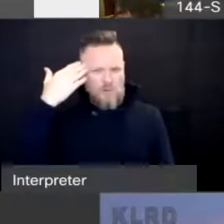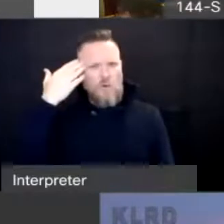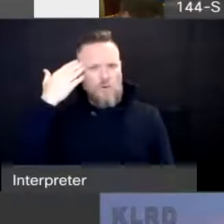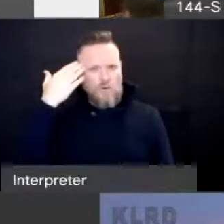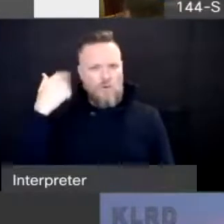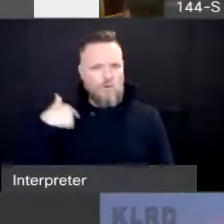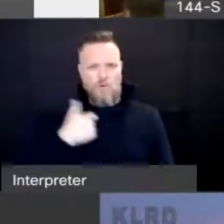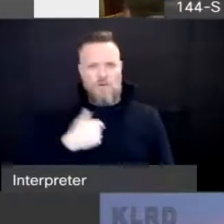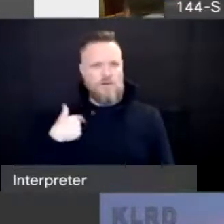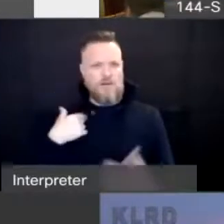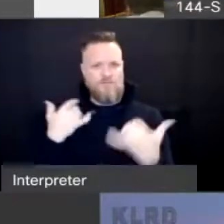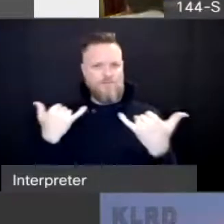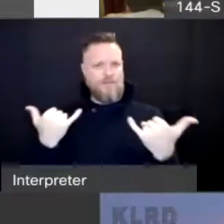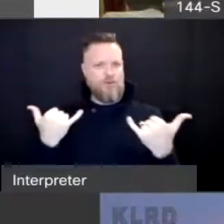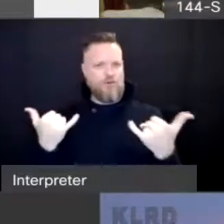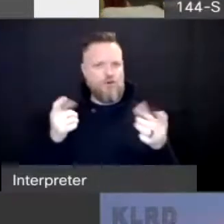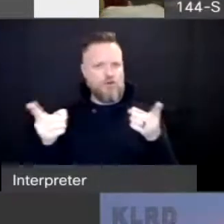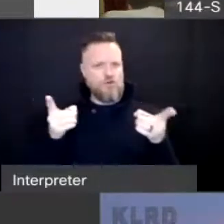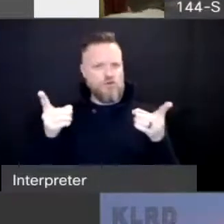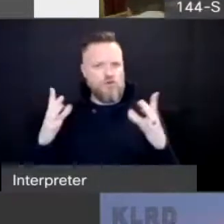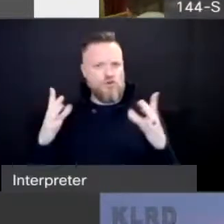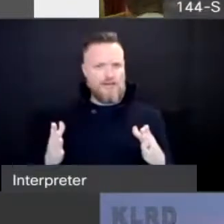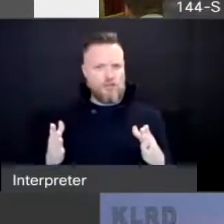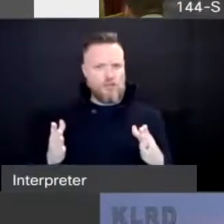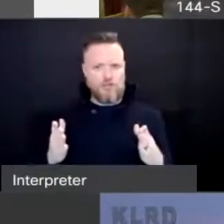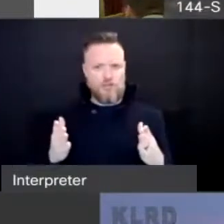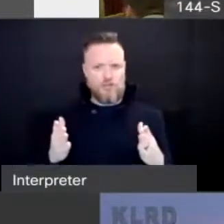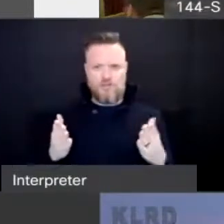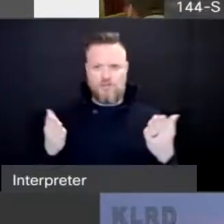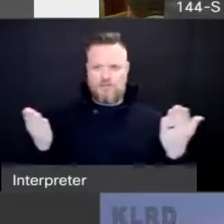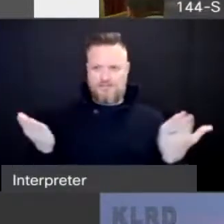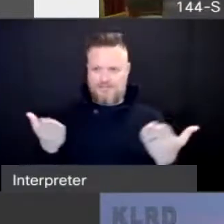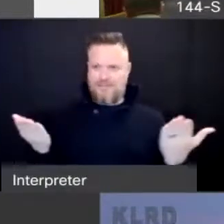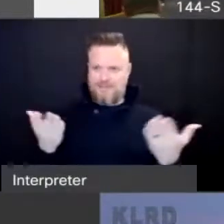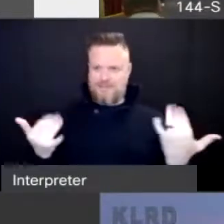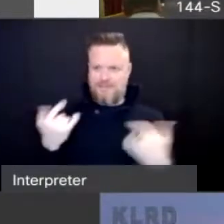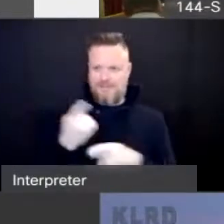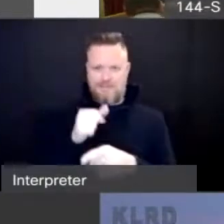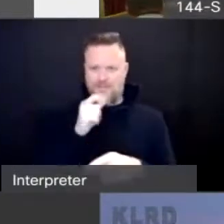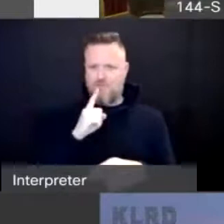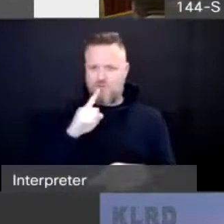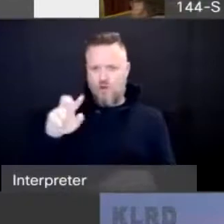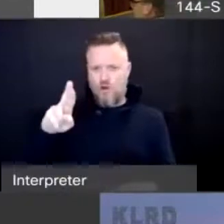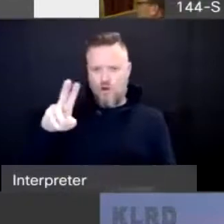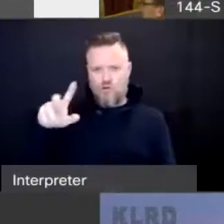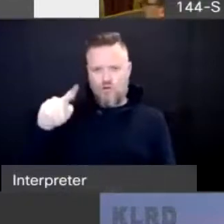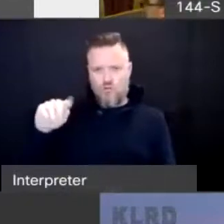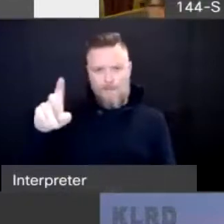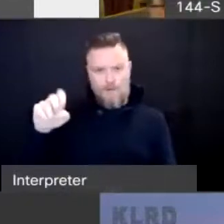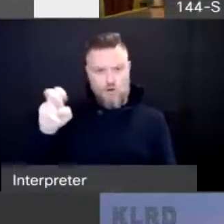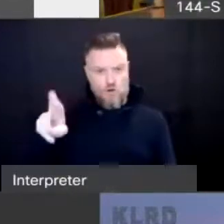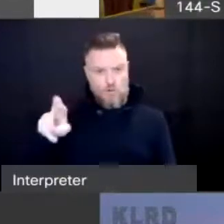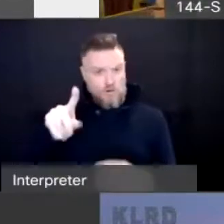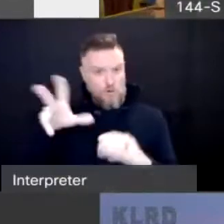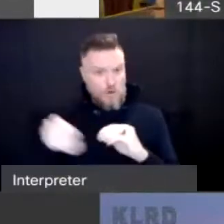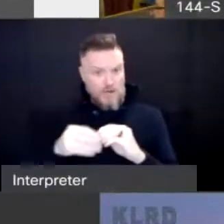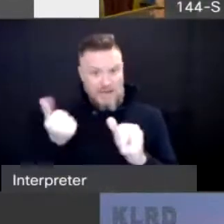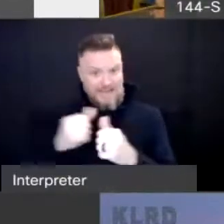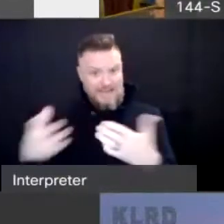our current director is there. I didn't know if Robert Cooper wanted to weigh in on this.